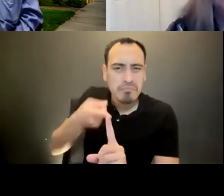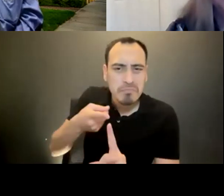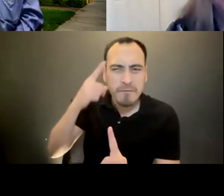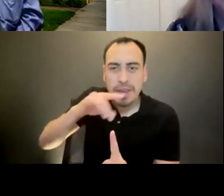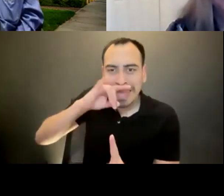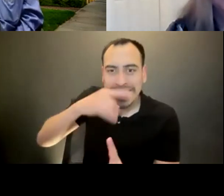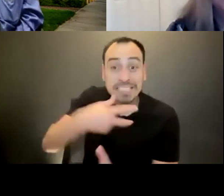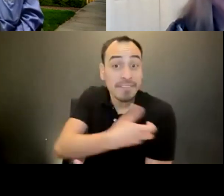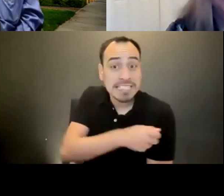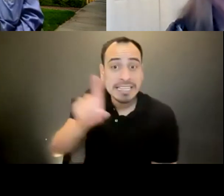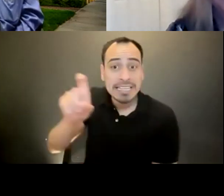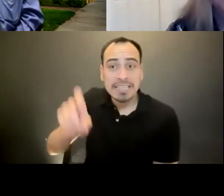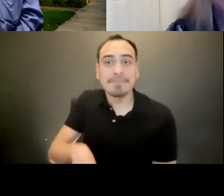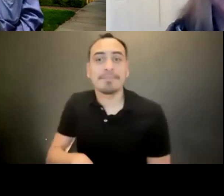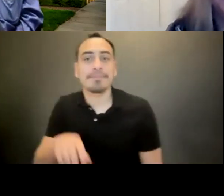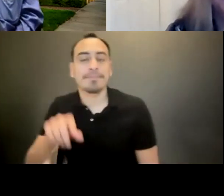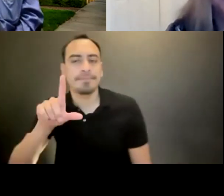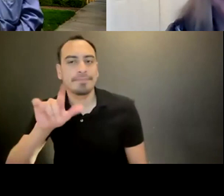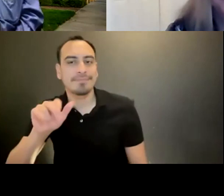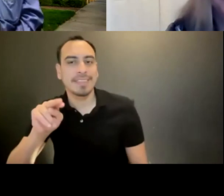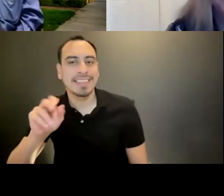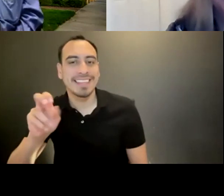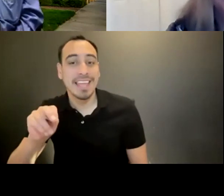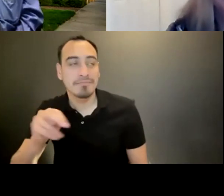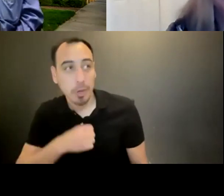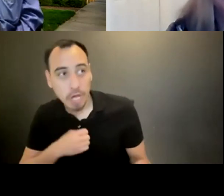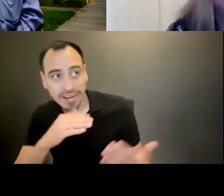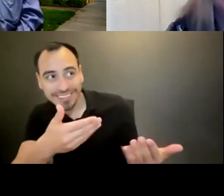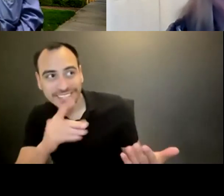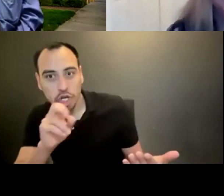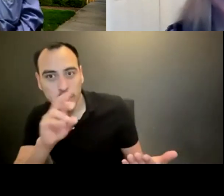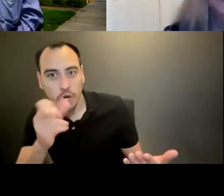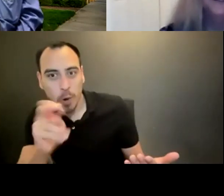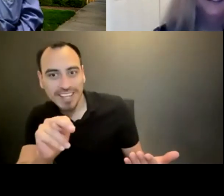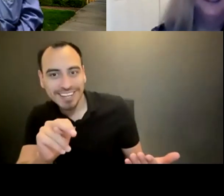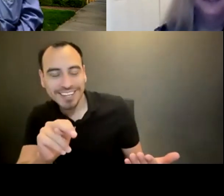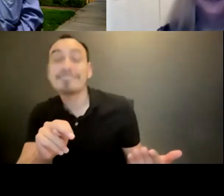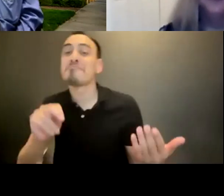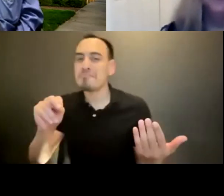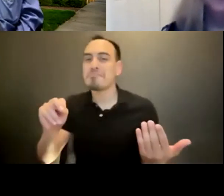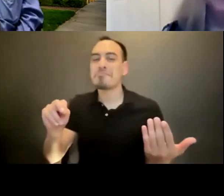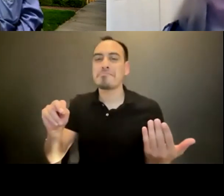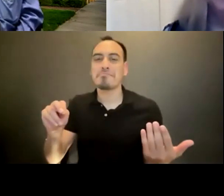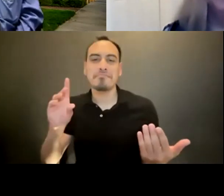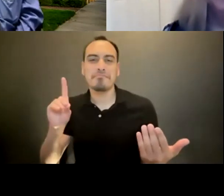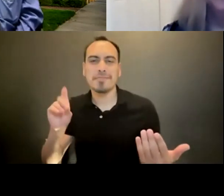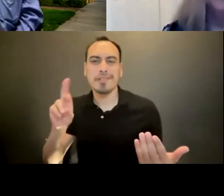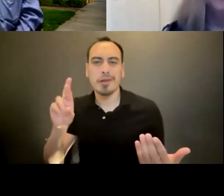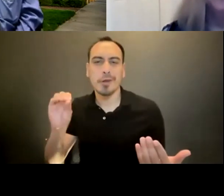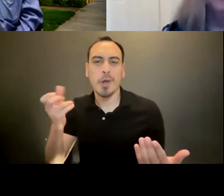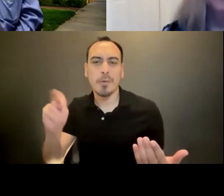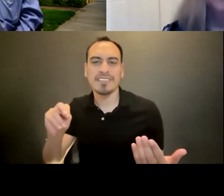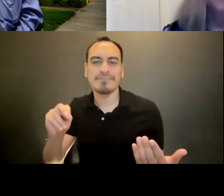Studies being done. Sorry, Dr. Cohen, go ahead. I was going to just say, for kids,